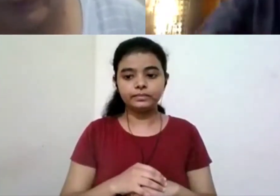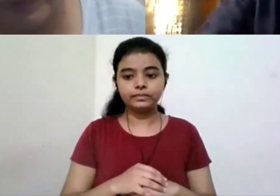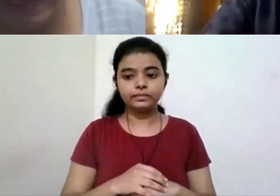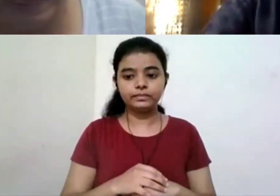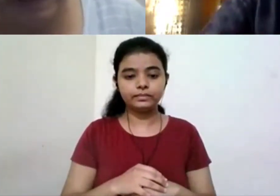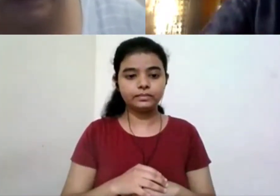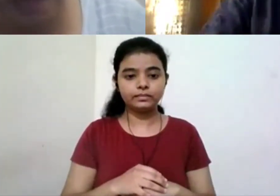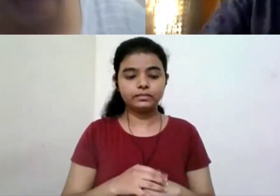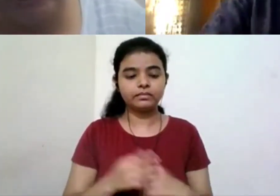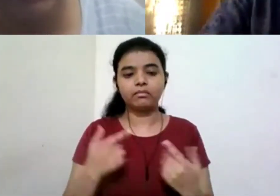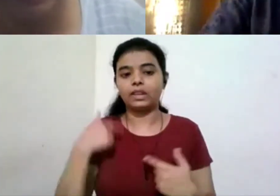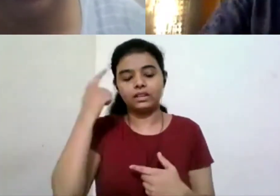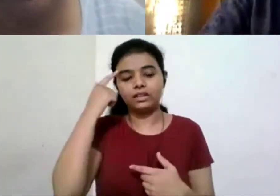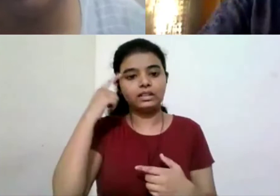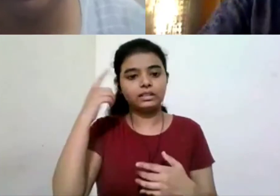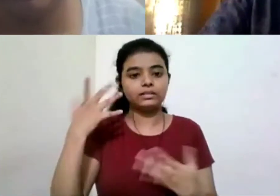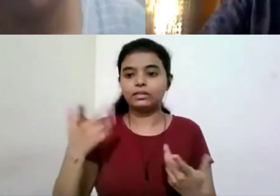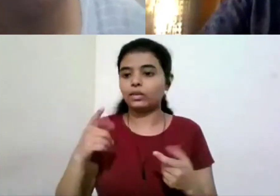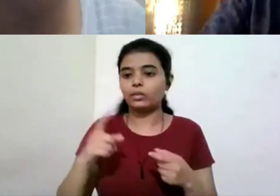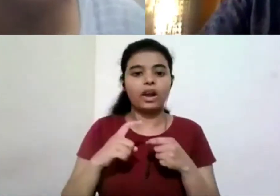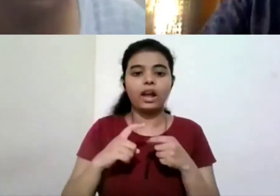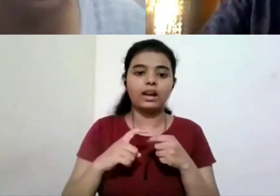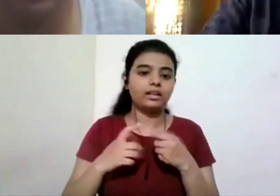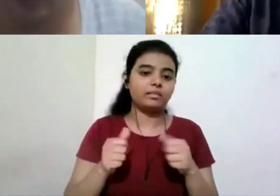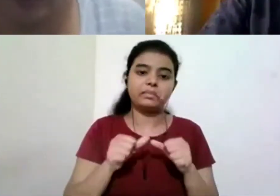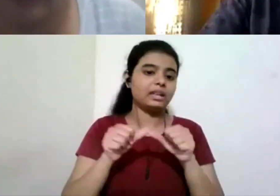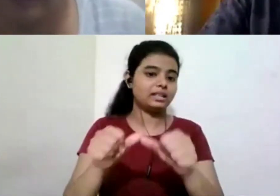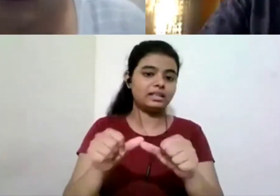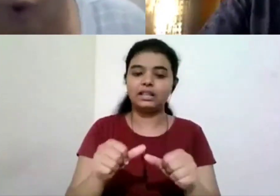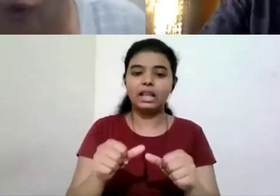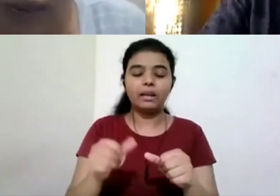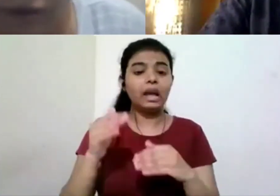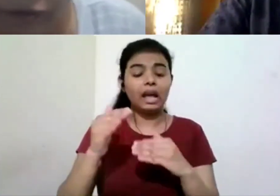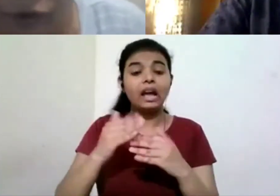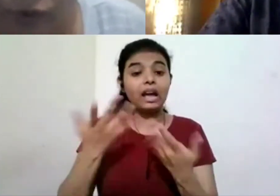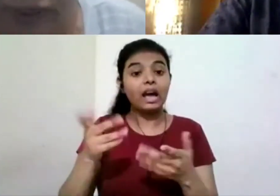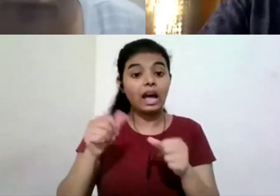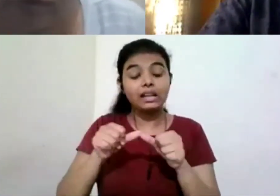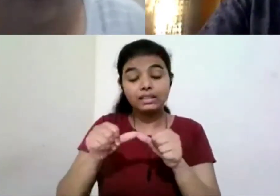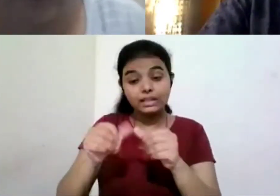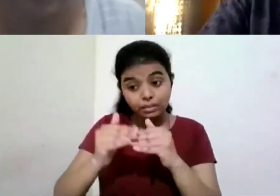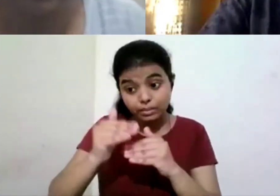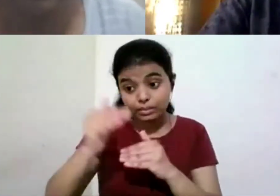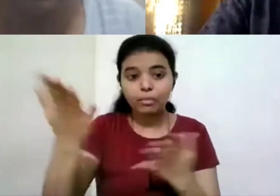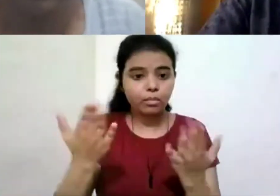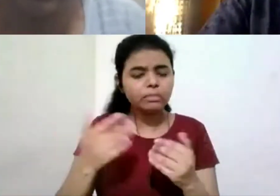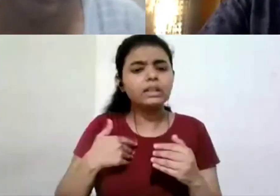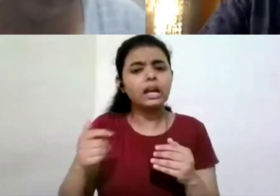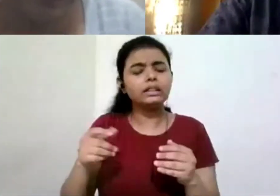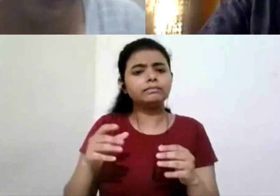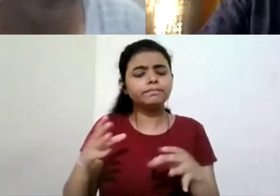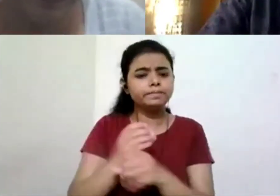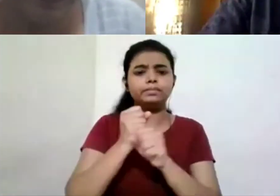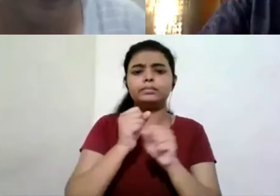That would be like largely my answer. One can keep building on it, but core, I have given you what I have sort of said.